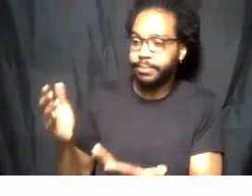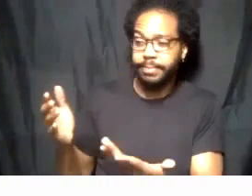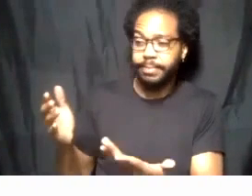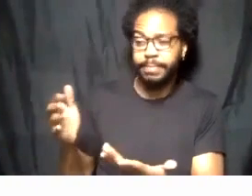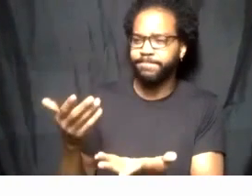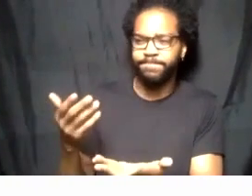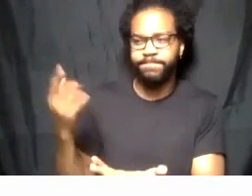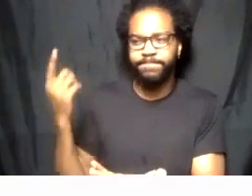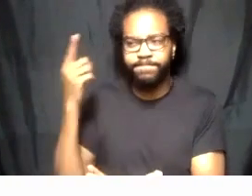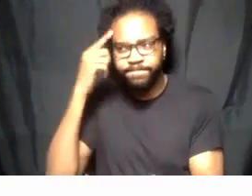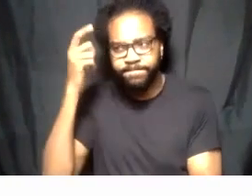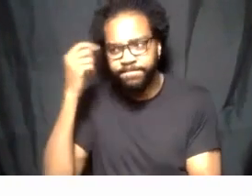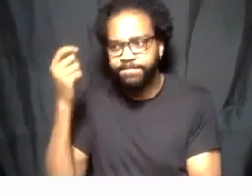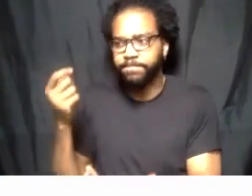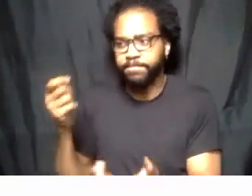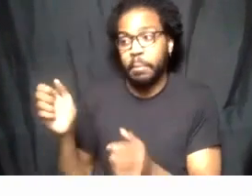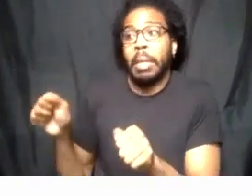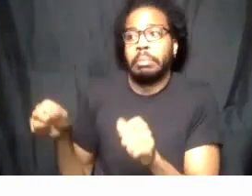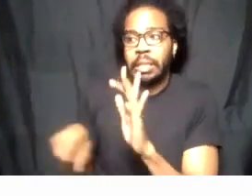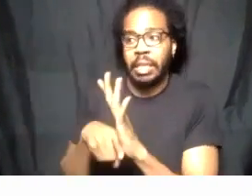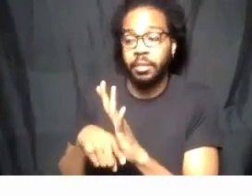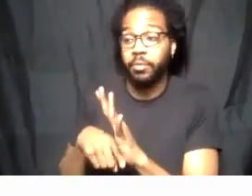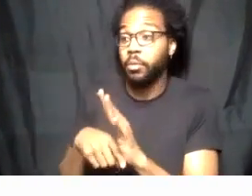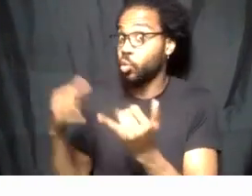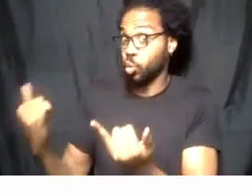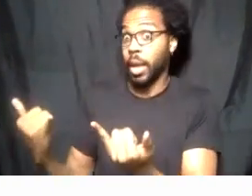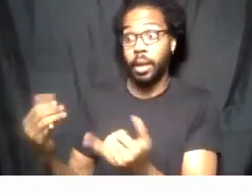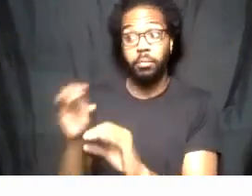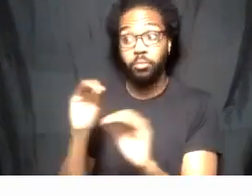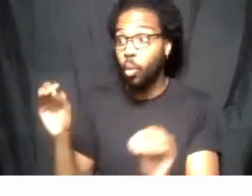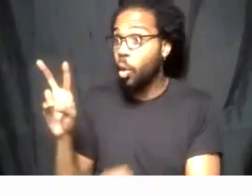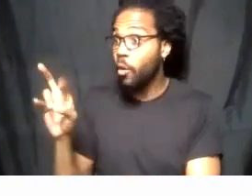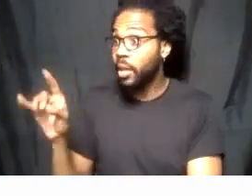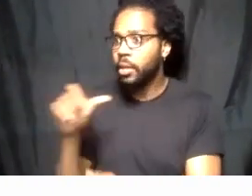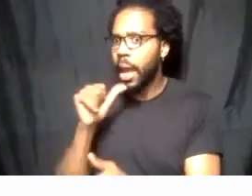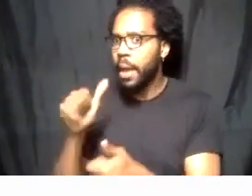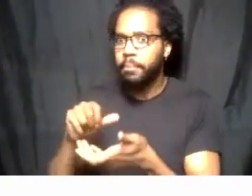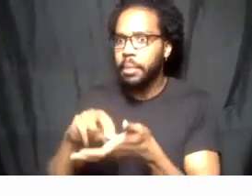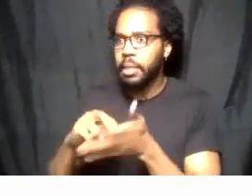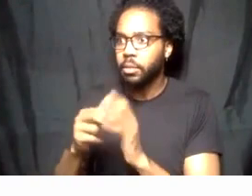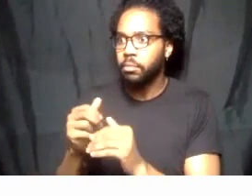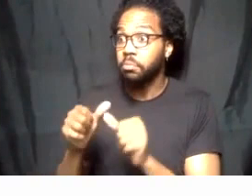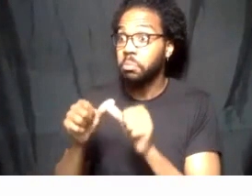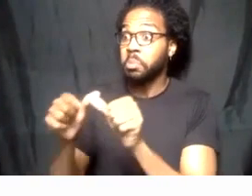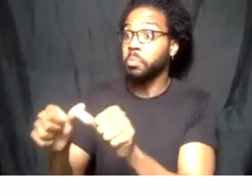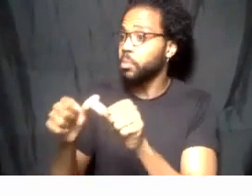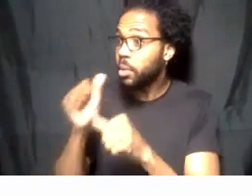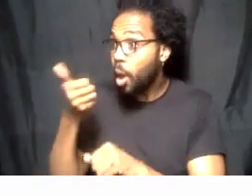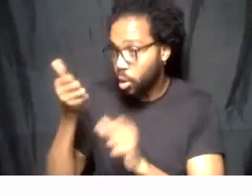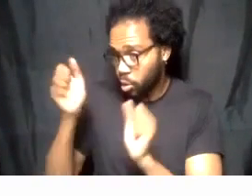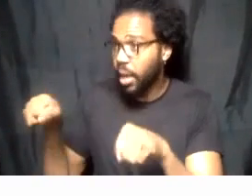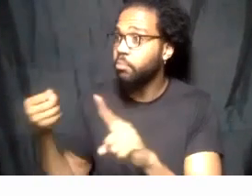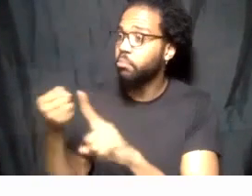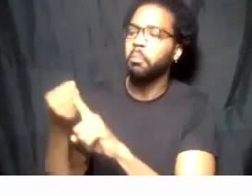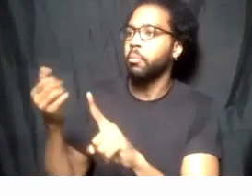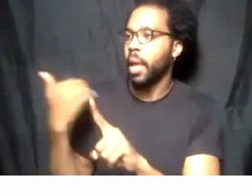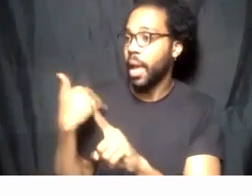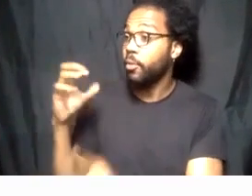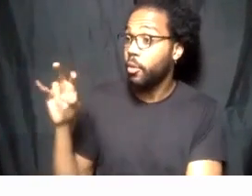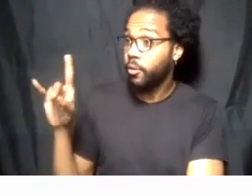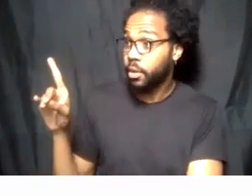The fact that you test negative today does not mean that you will test negative tomorrow. One of the concerns that they have